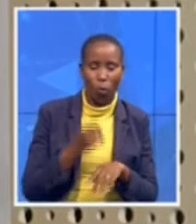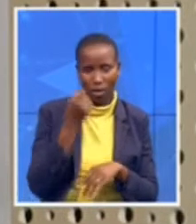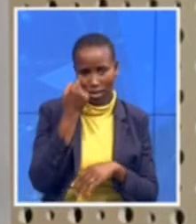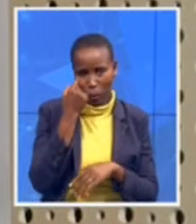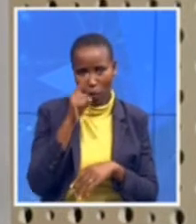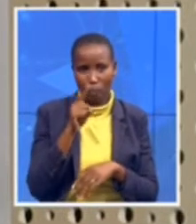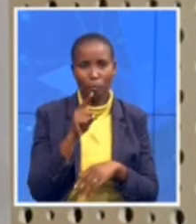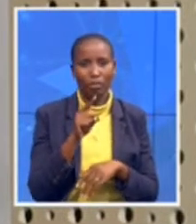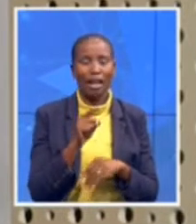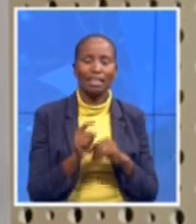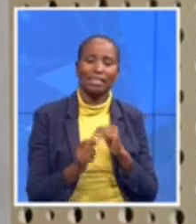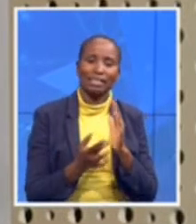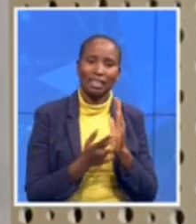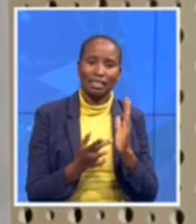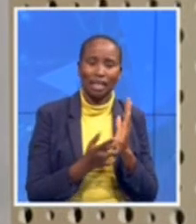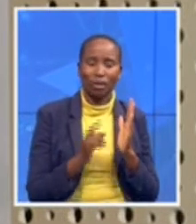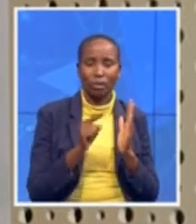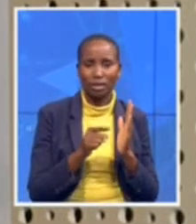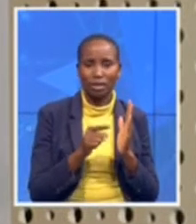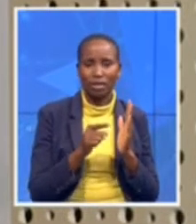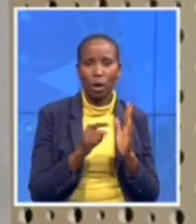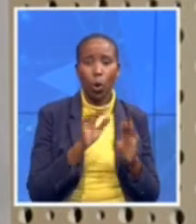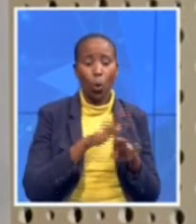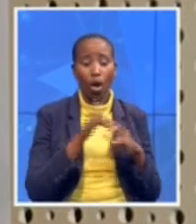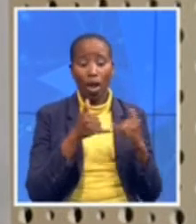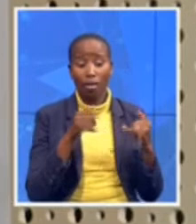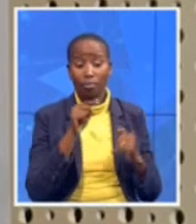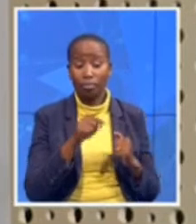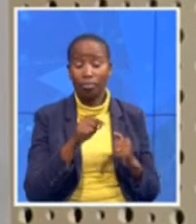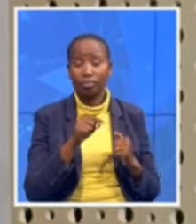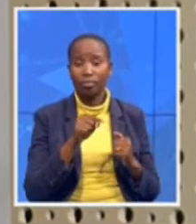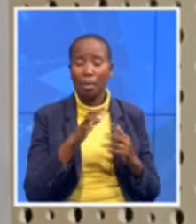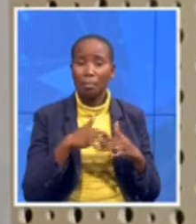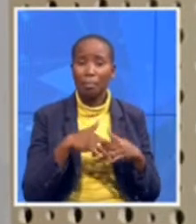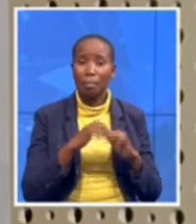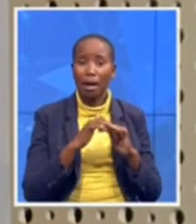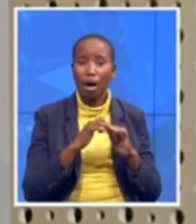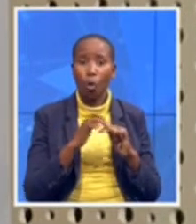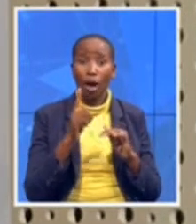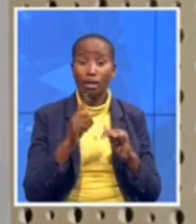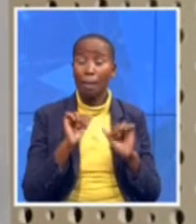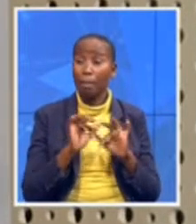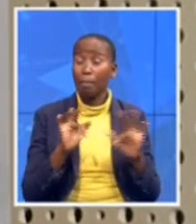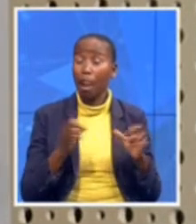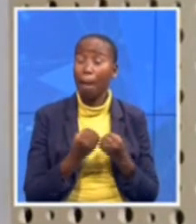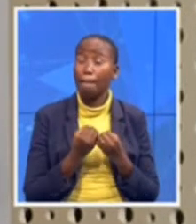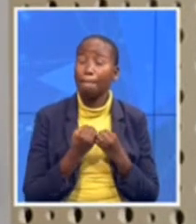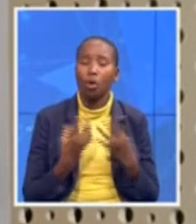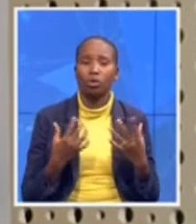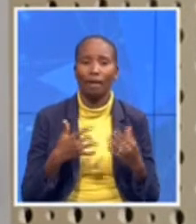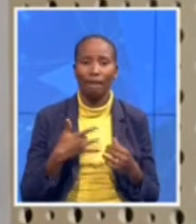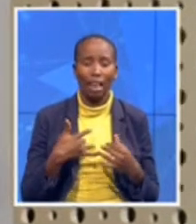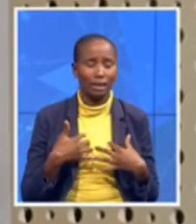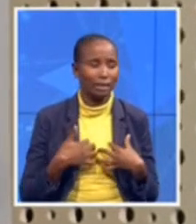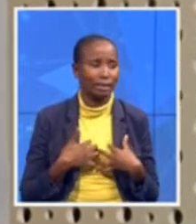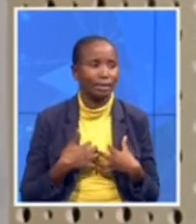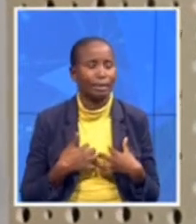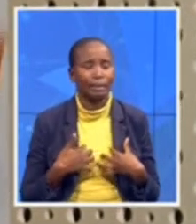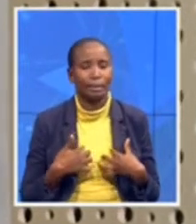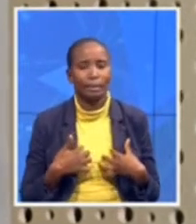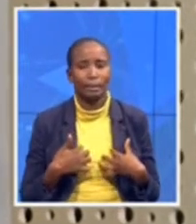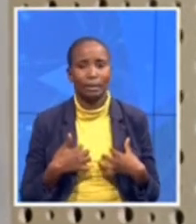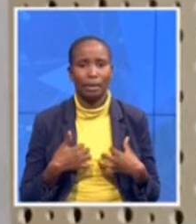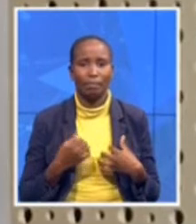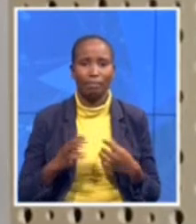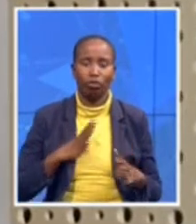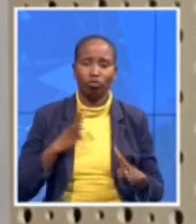created more platforms for trauma to be caused either by one individual or another, or even